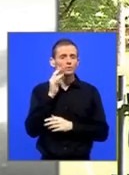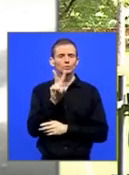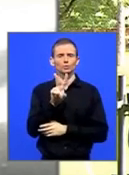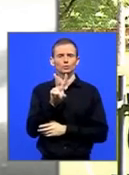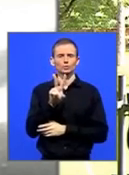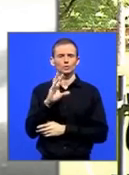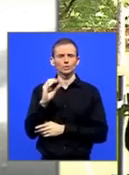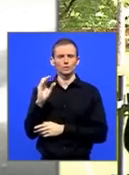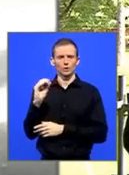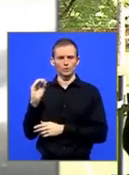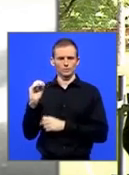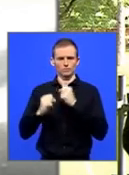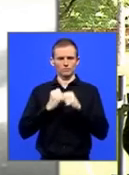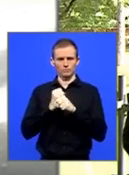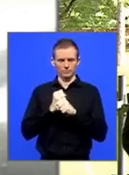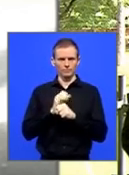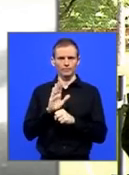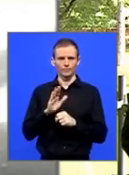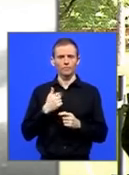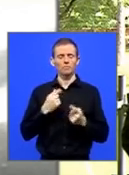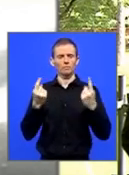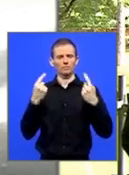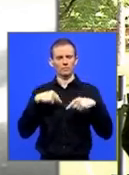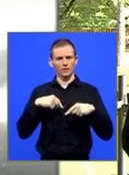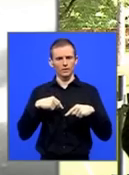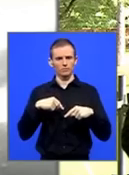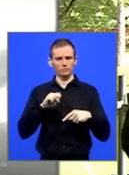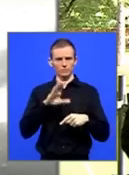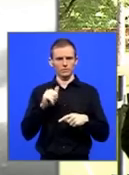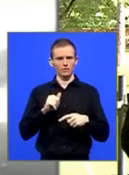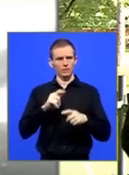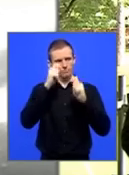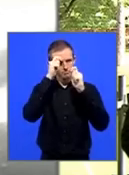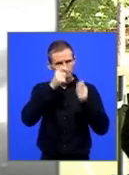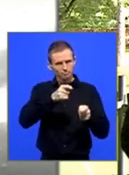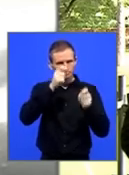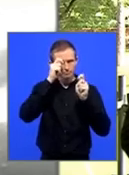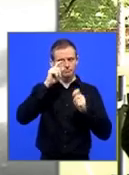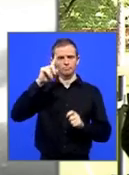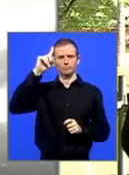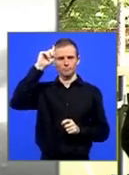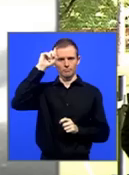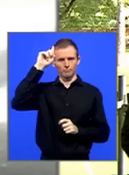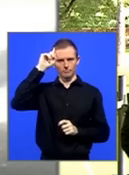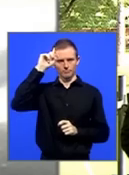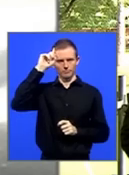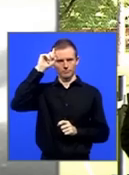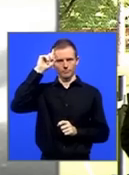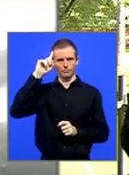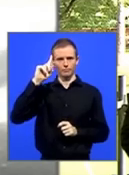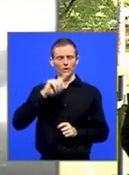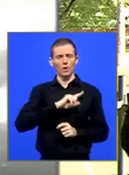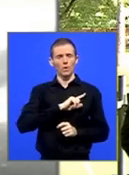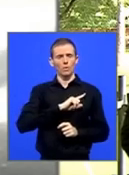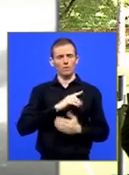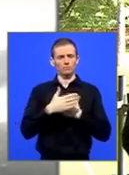to pay tribute to Nelson Mandela. And talking about, because we started our